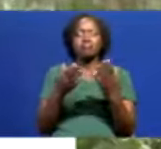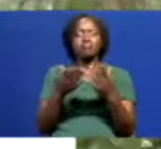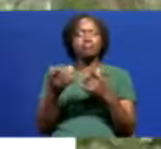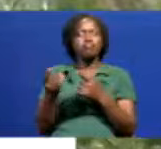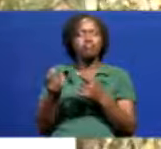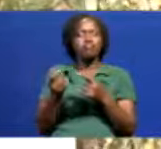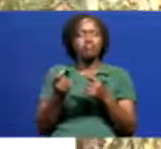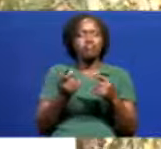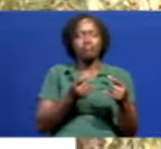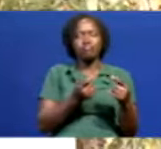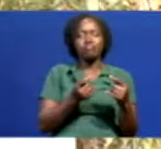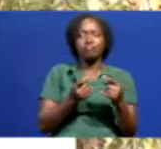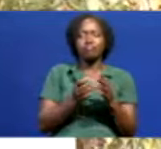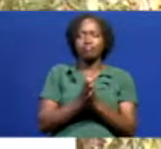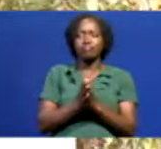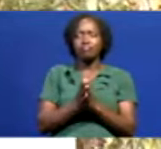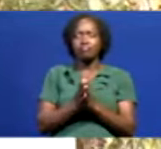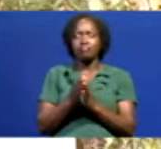victim during the theft.